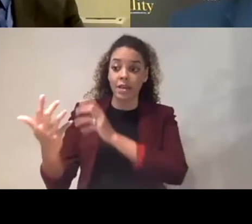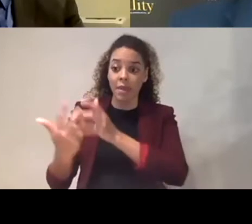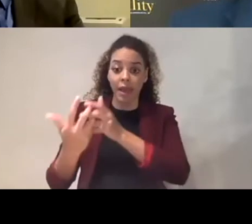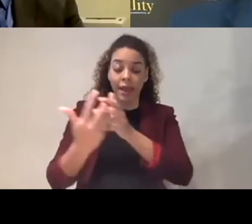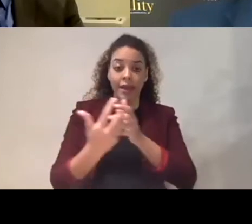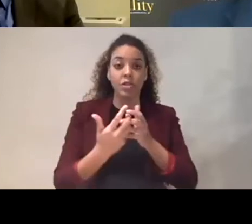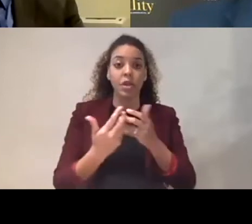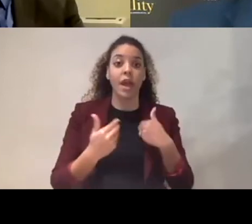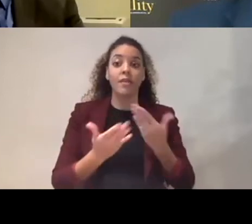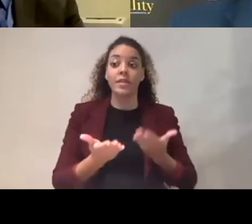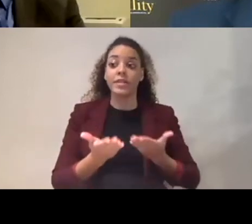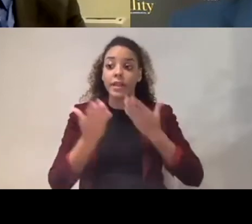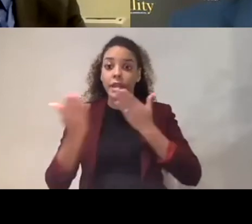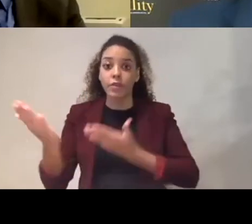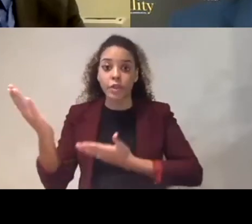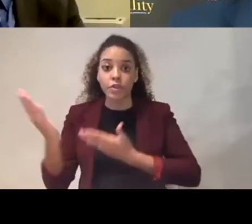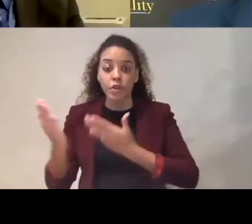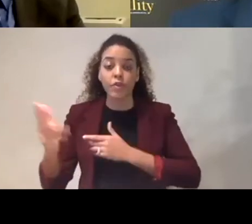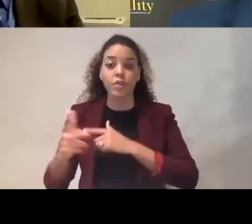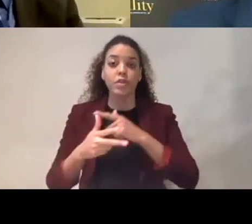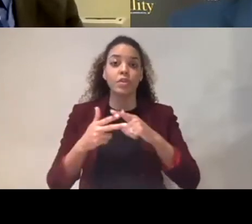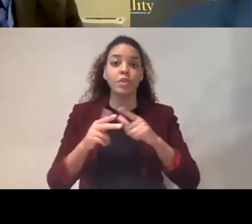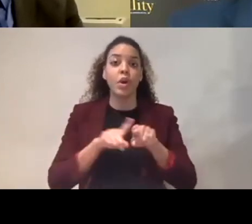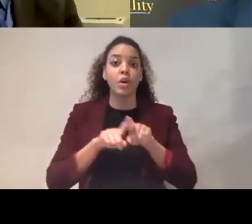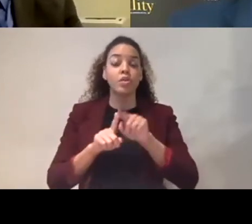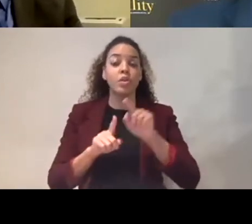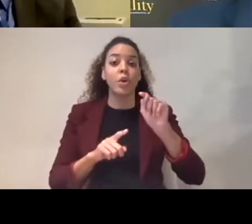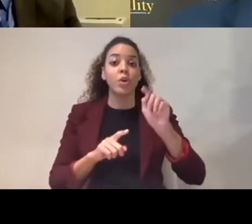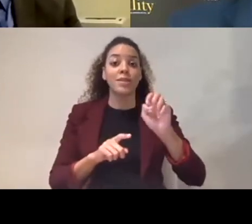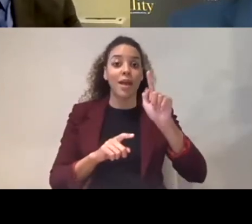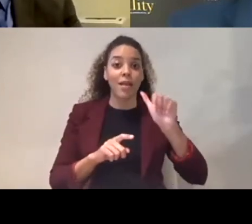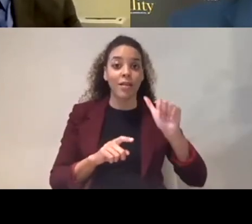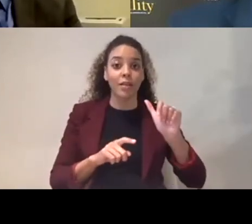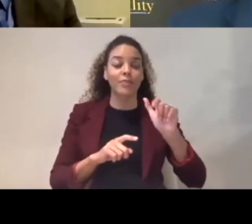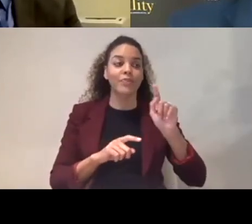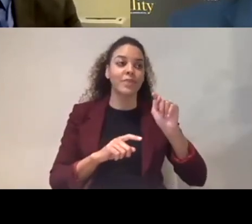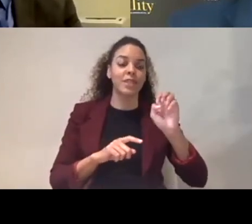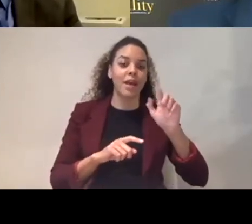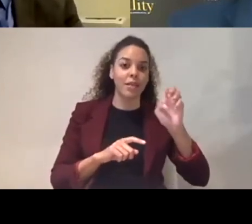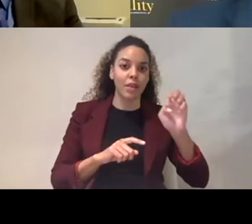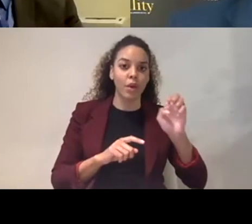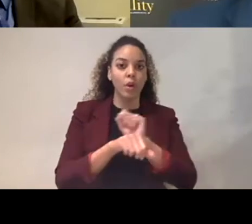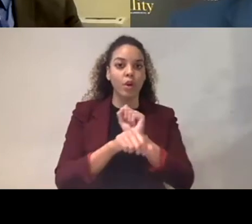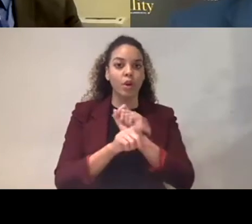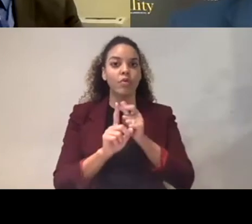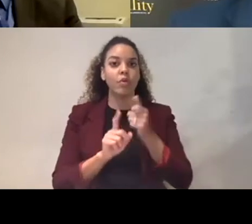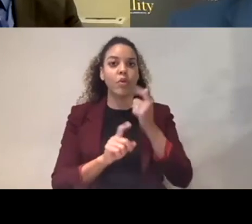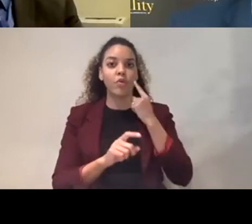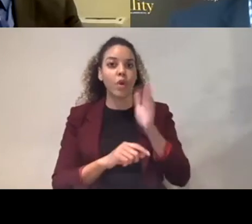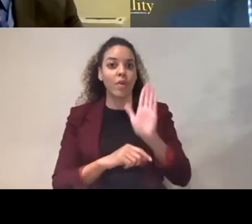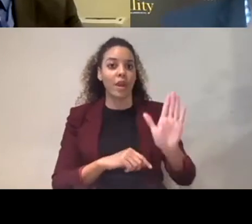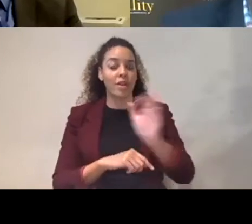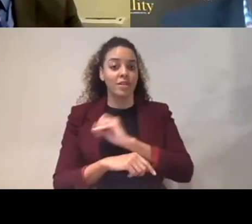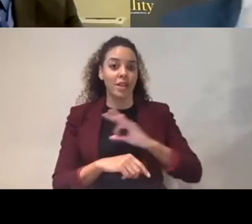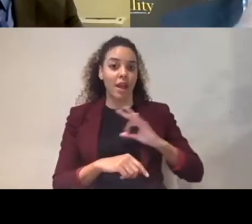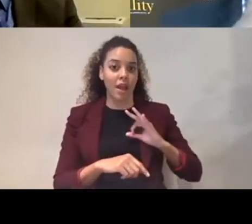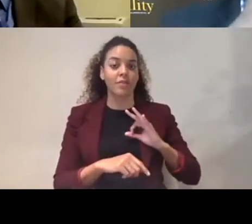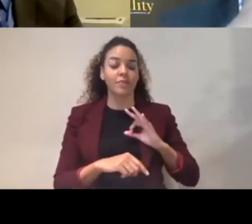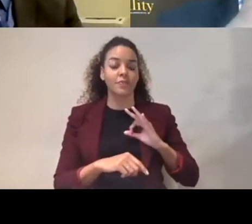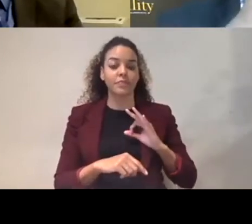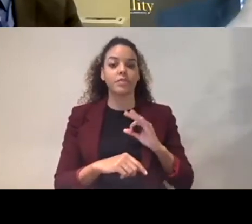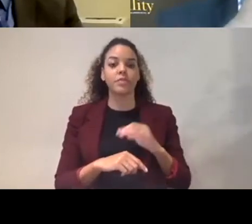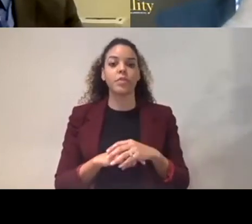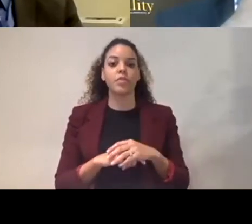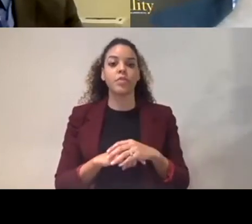including telework for their own staff and employees. So they've had to innovate. And at the same time, we've also